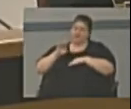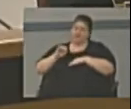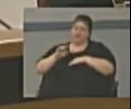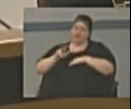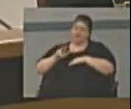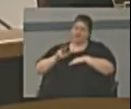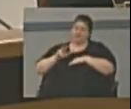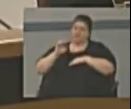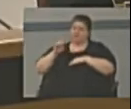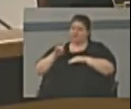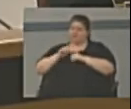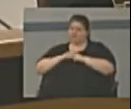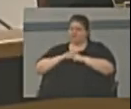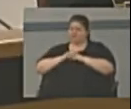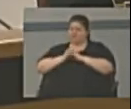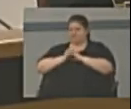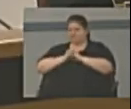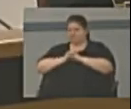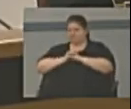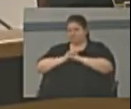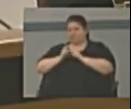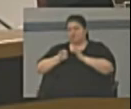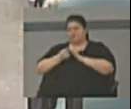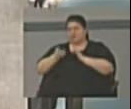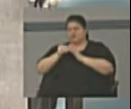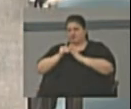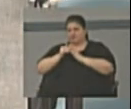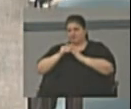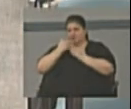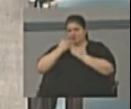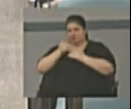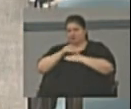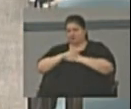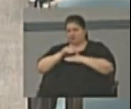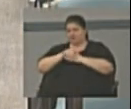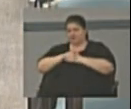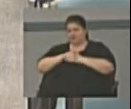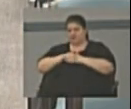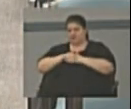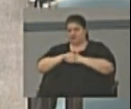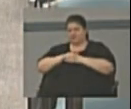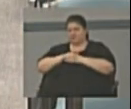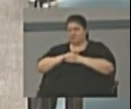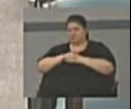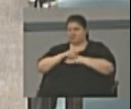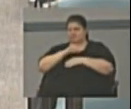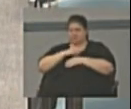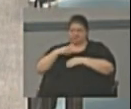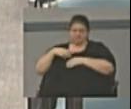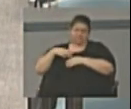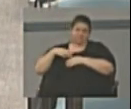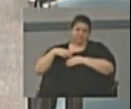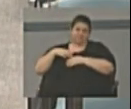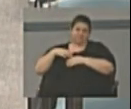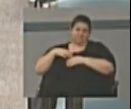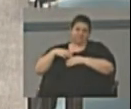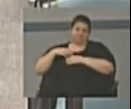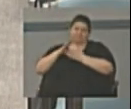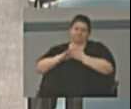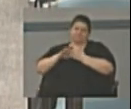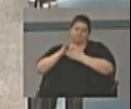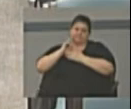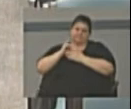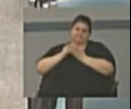Ed? Thank you very much. Once again, good evening, Mr. President and members of the council, Mr. Mayor. Nice to